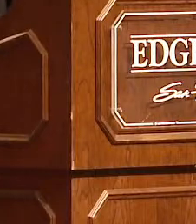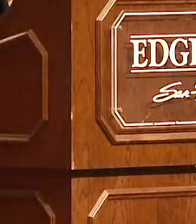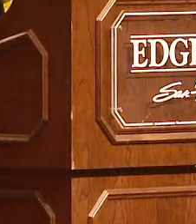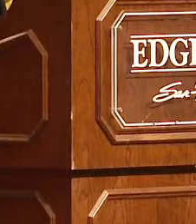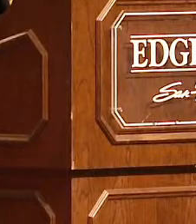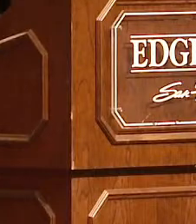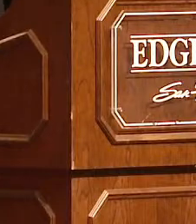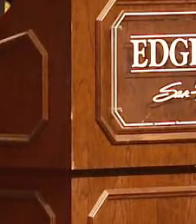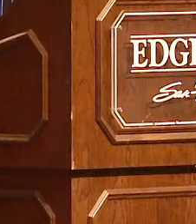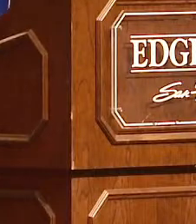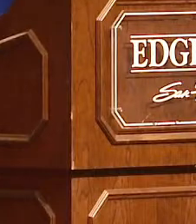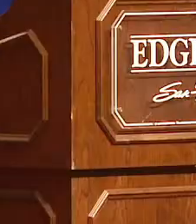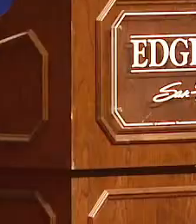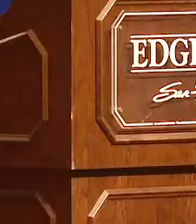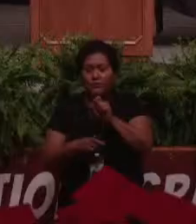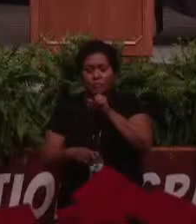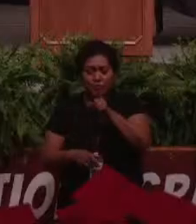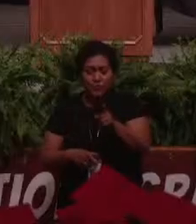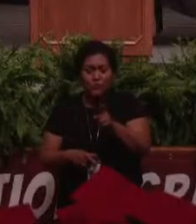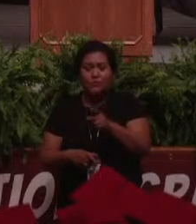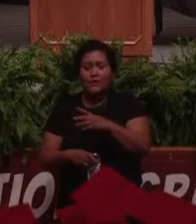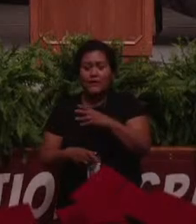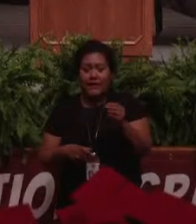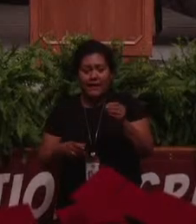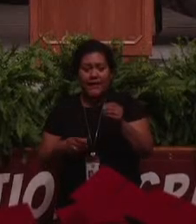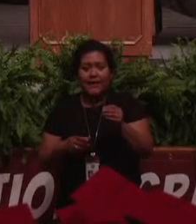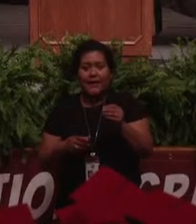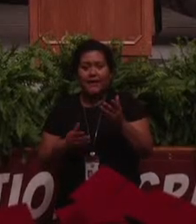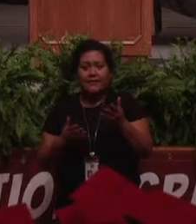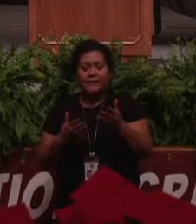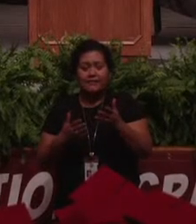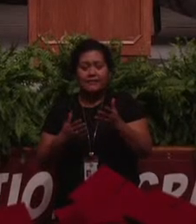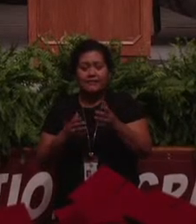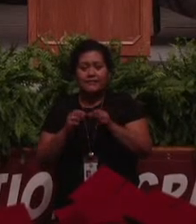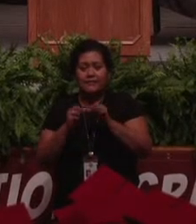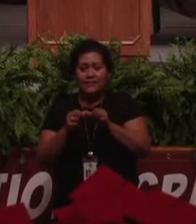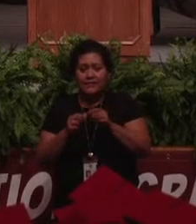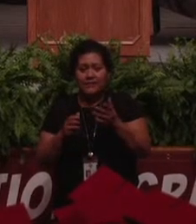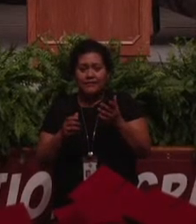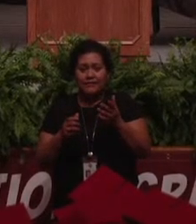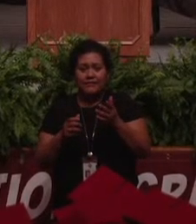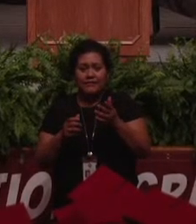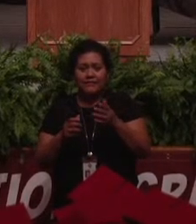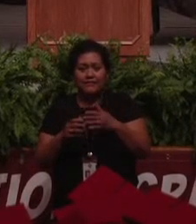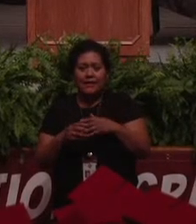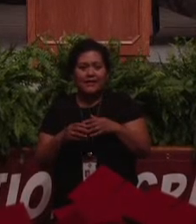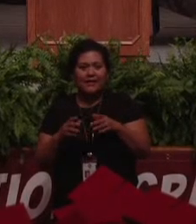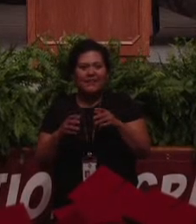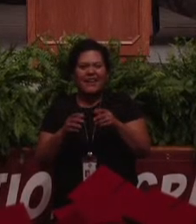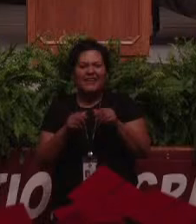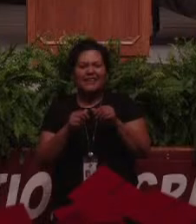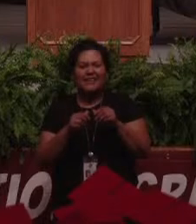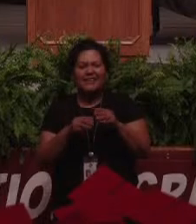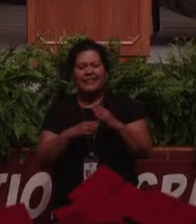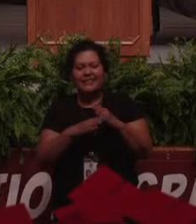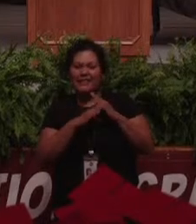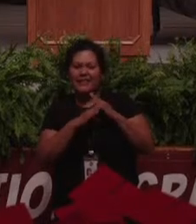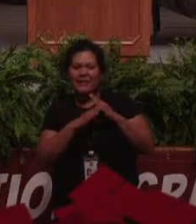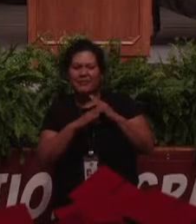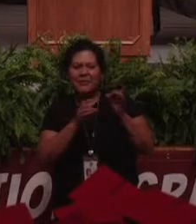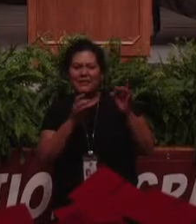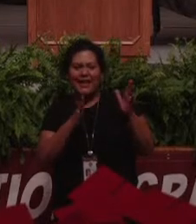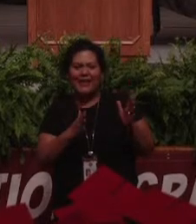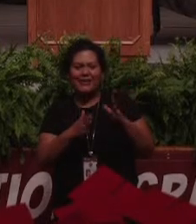reality and make sure that you keep those bad spirits and/or haters away from